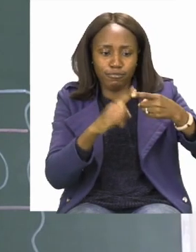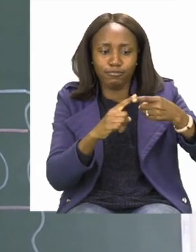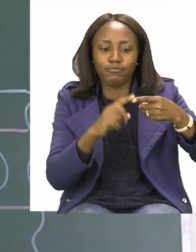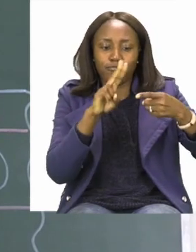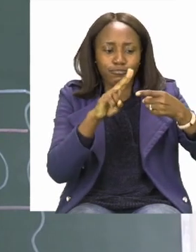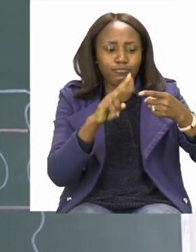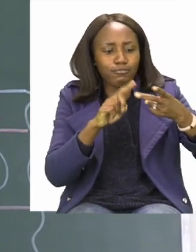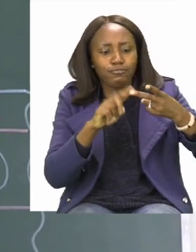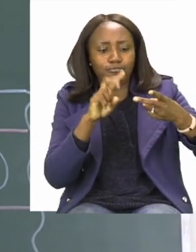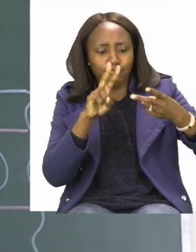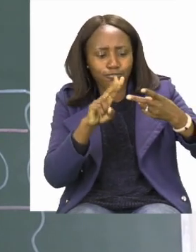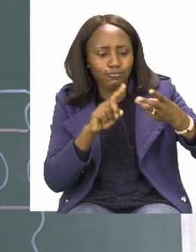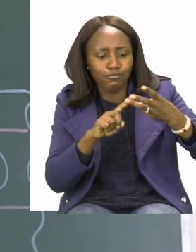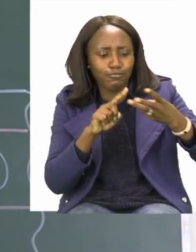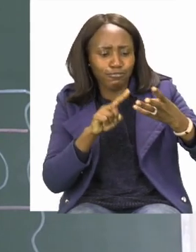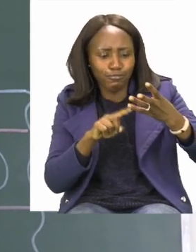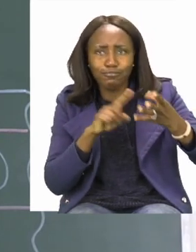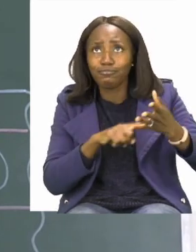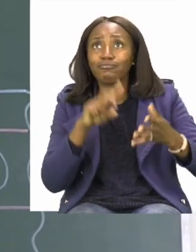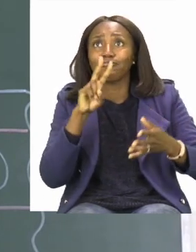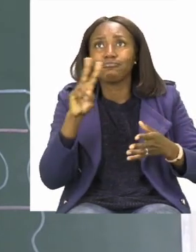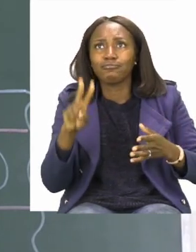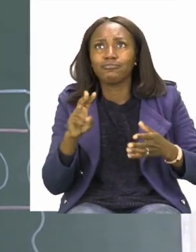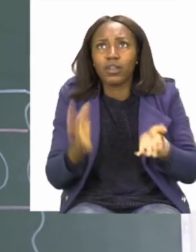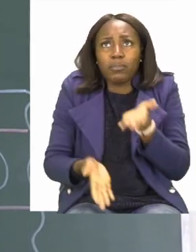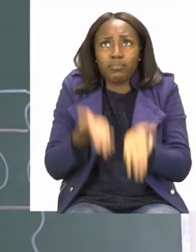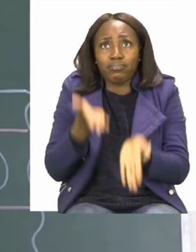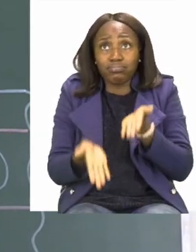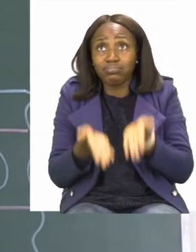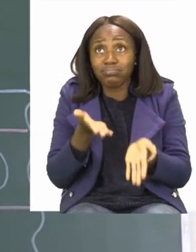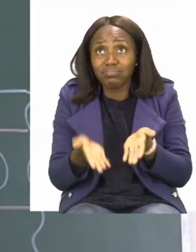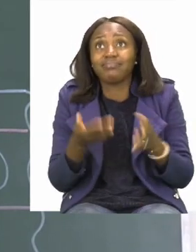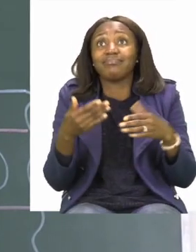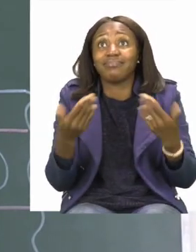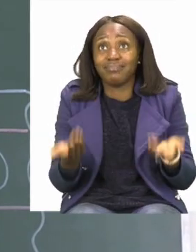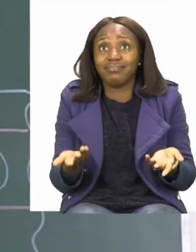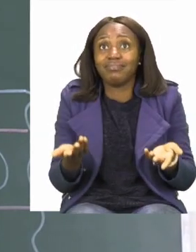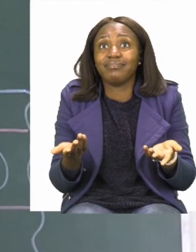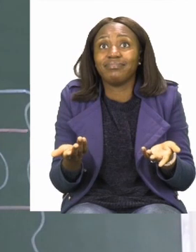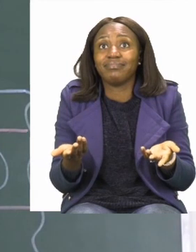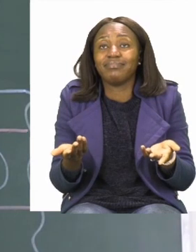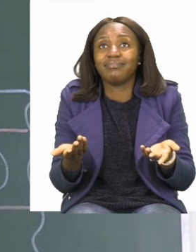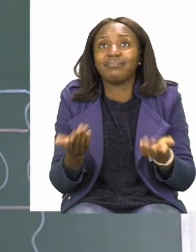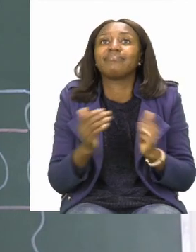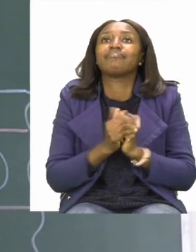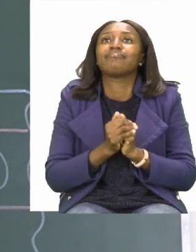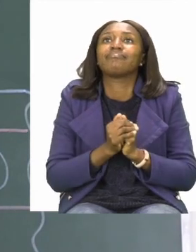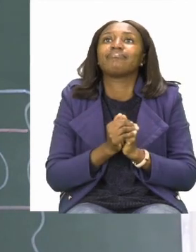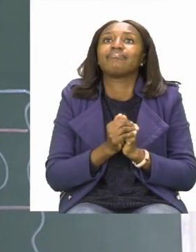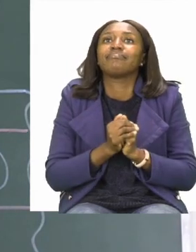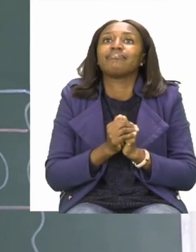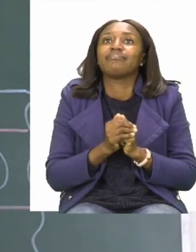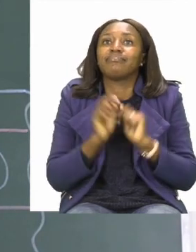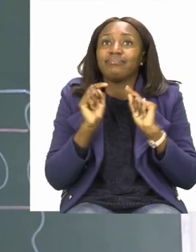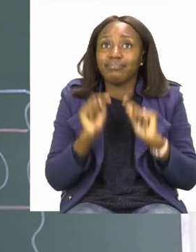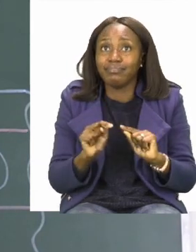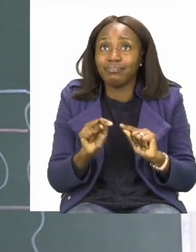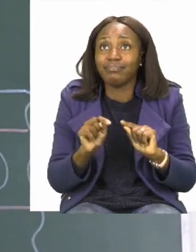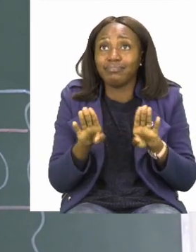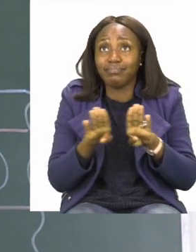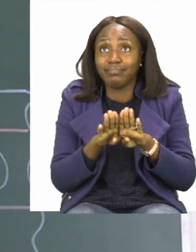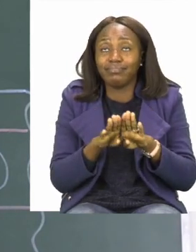the number 2. And then sets of is the same as saying times. So we can